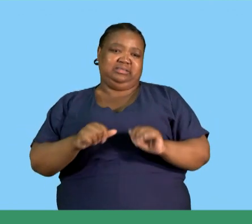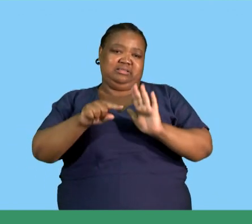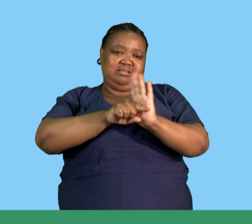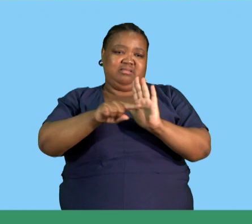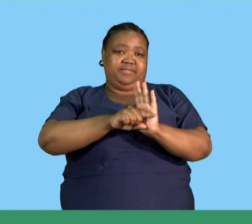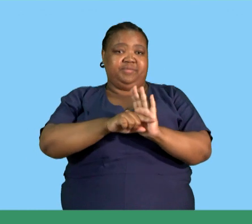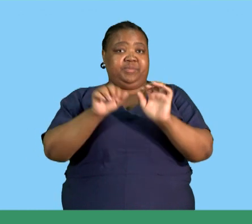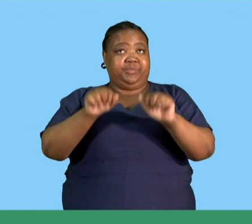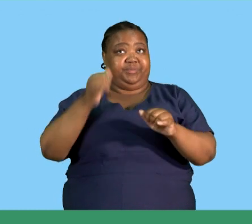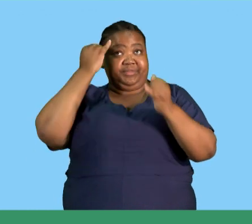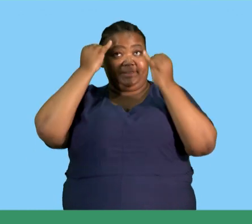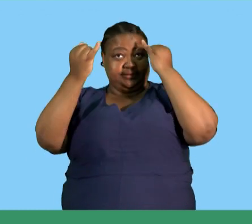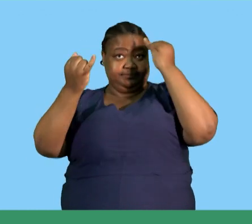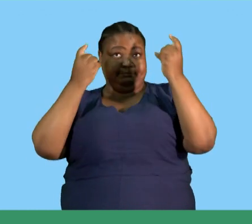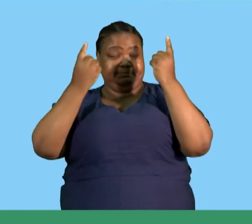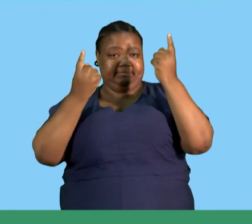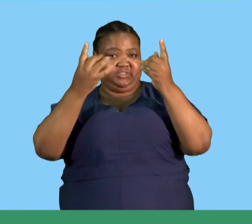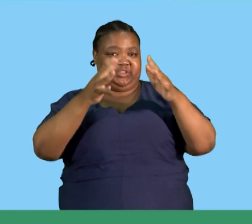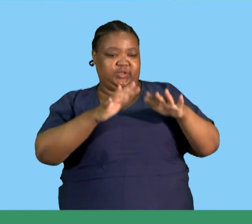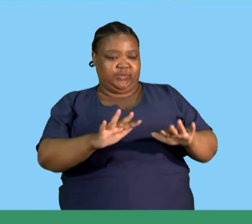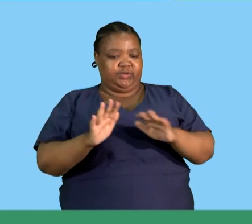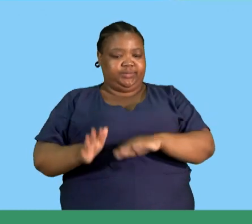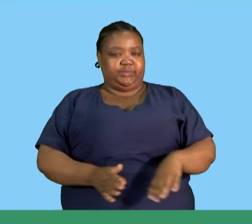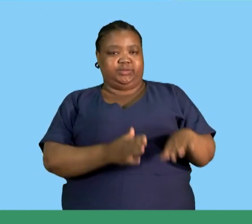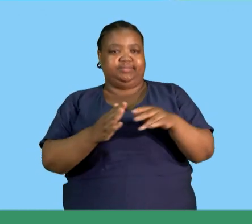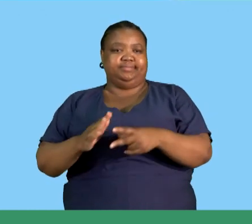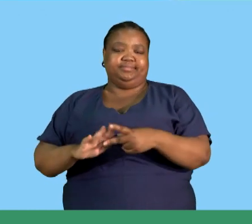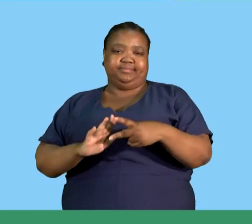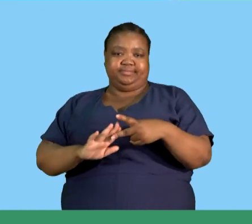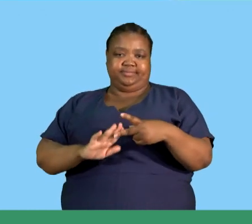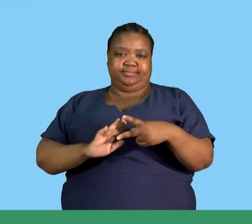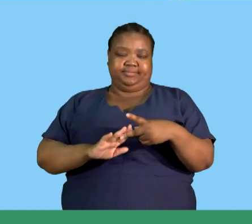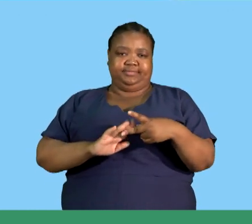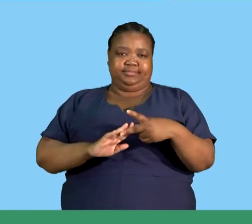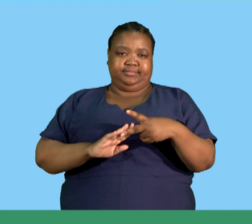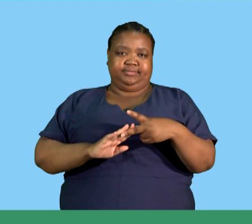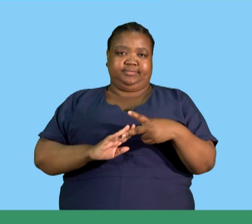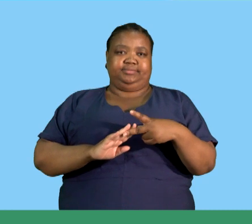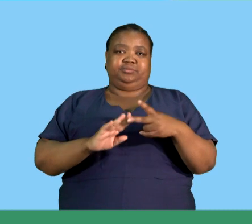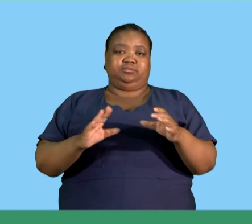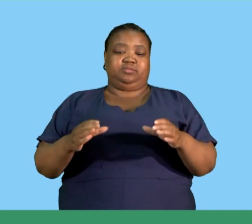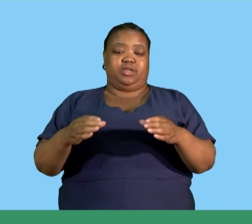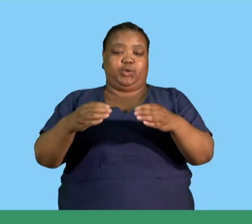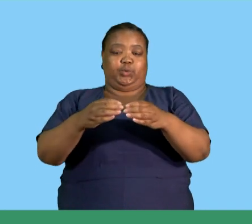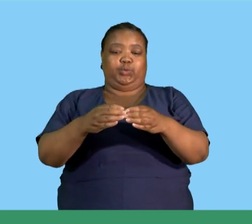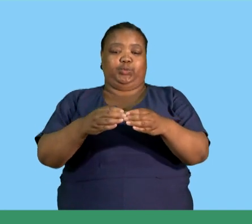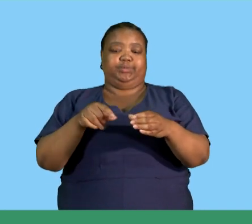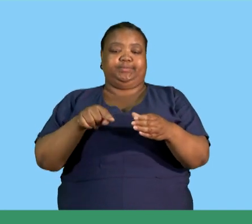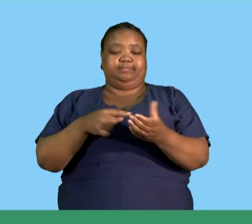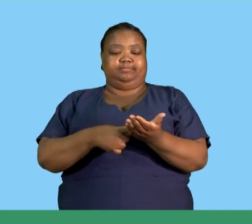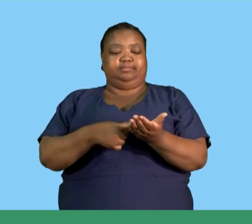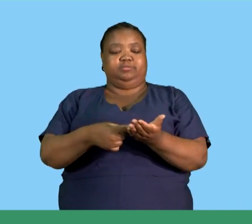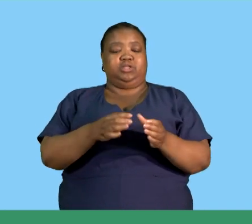we have covered brainstorming. We're going to go to the second one, which is what? Which is the nominal